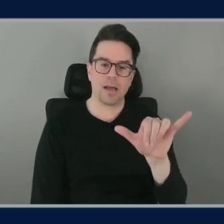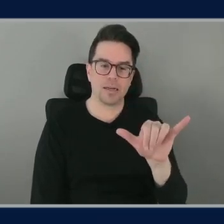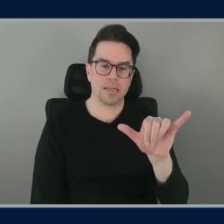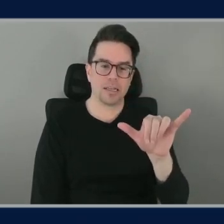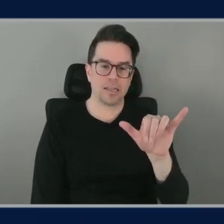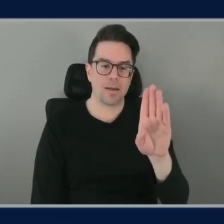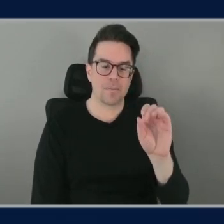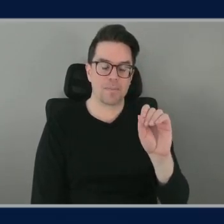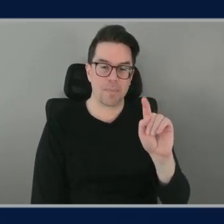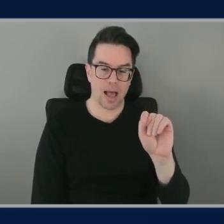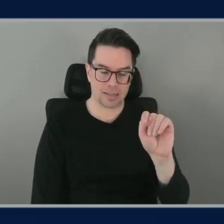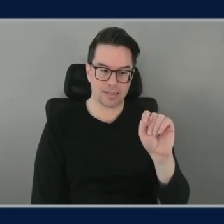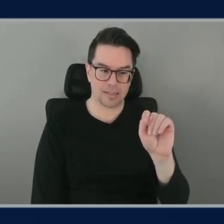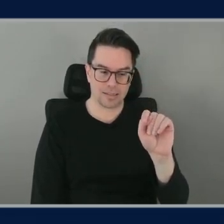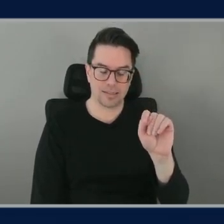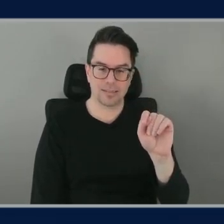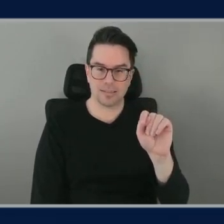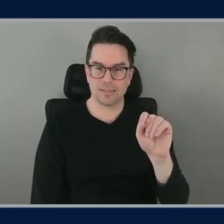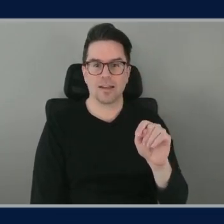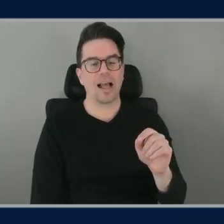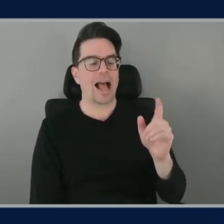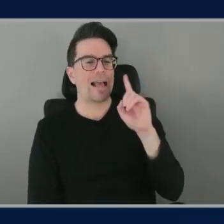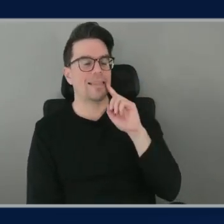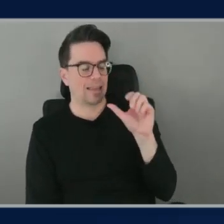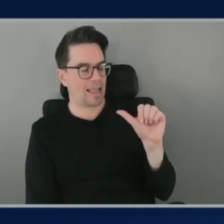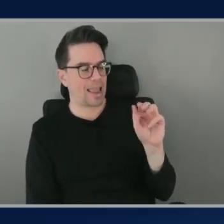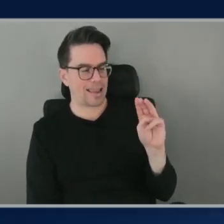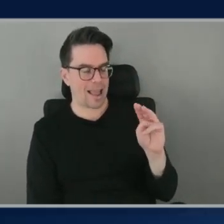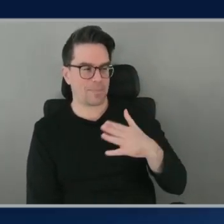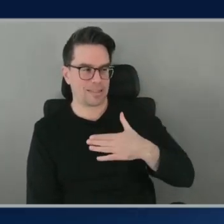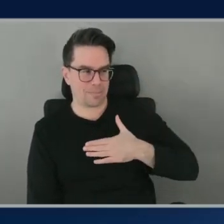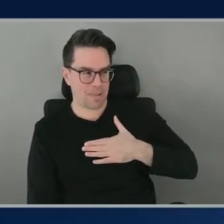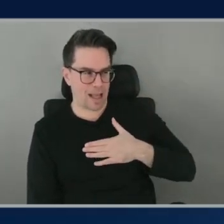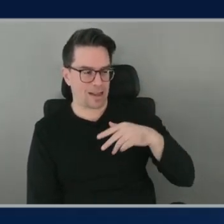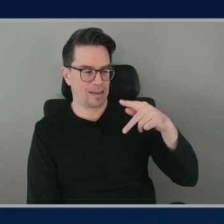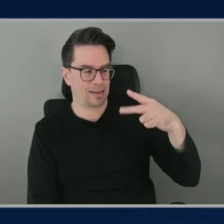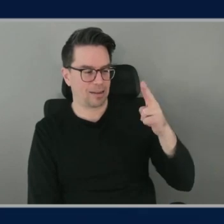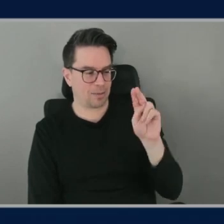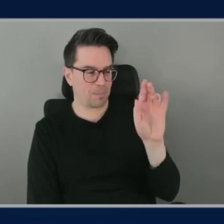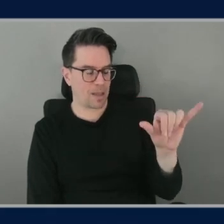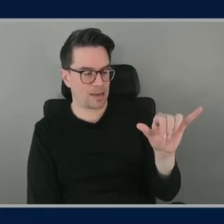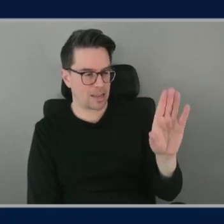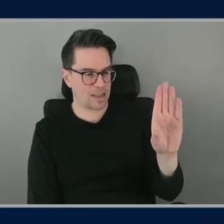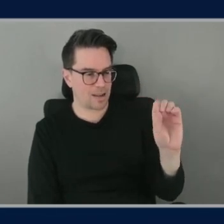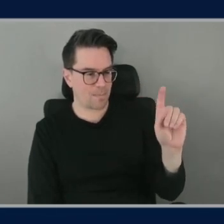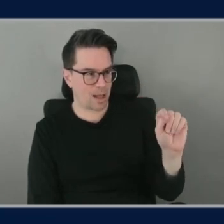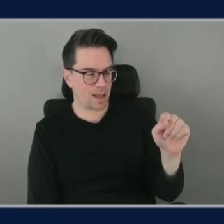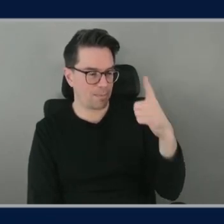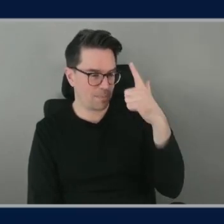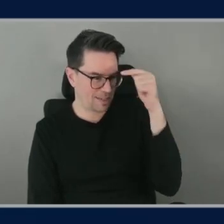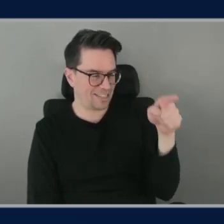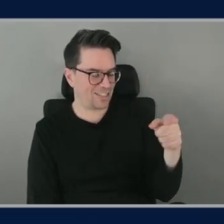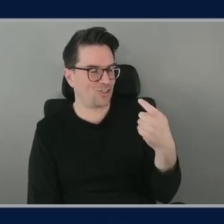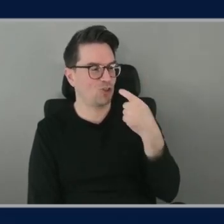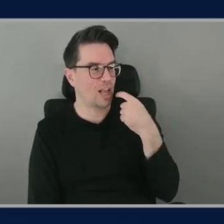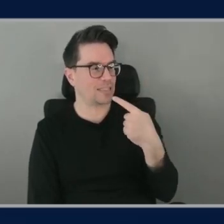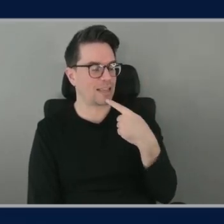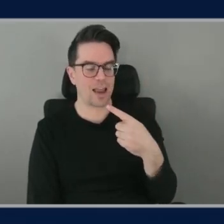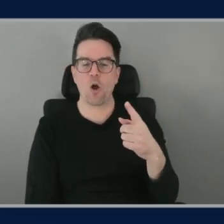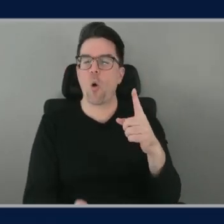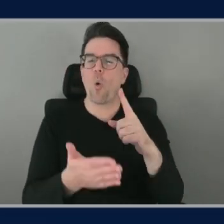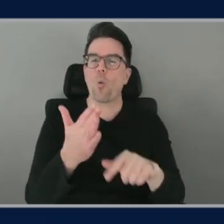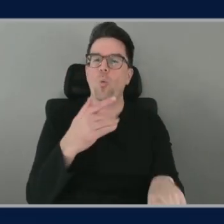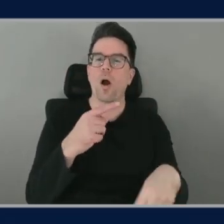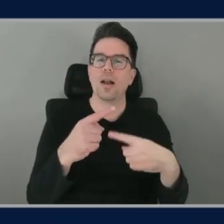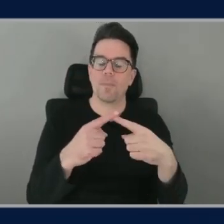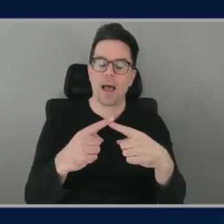sure. AM might be my very own punny bot because Could he be AM. asked, what about a pirate ship? But I don't think he realizes that